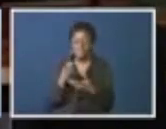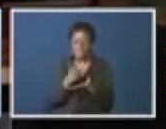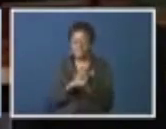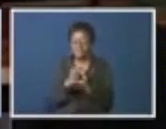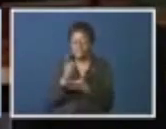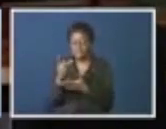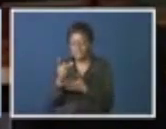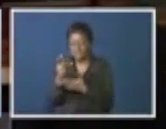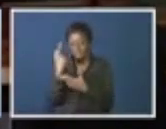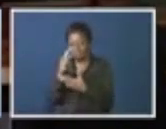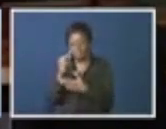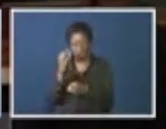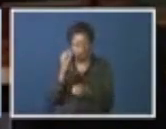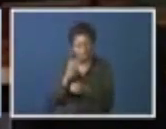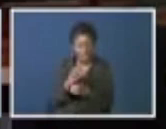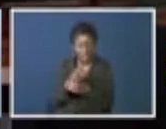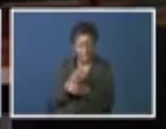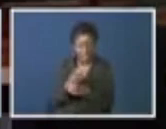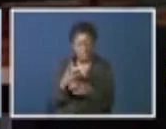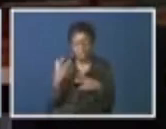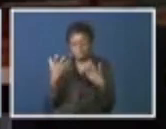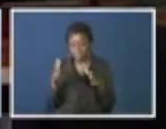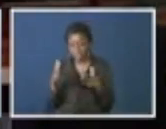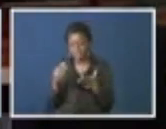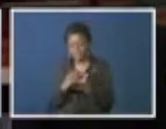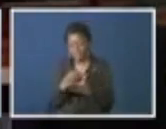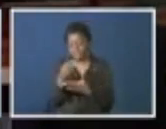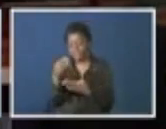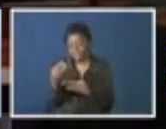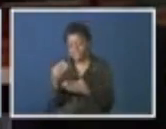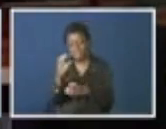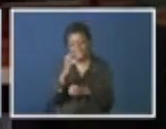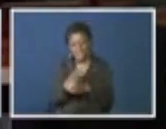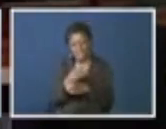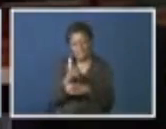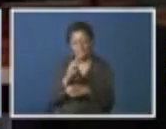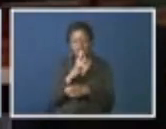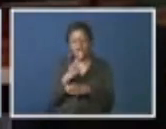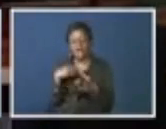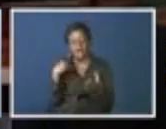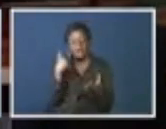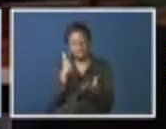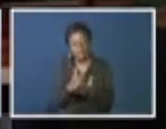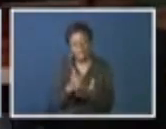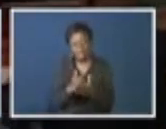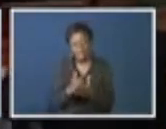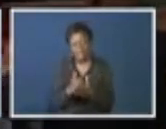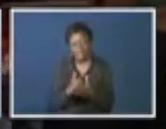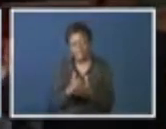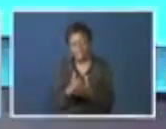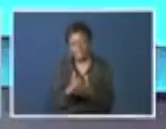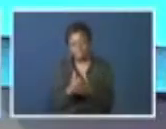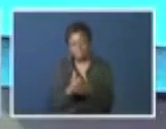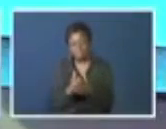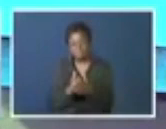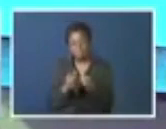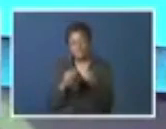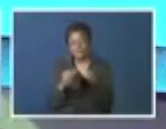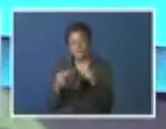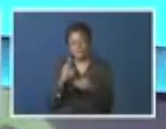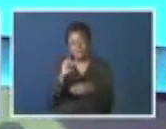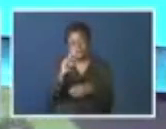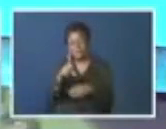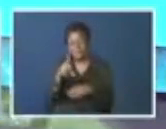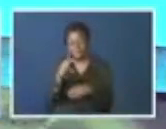cars. We have ordered the cars, and they are arriving. But opposition MPs were